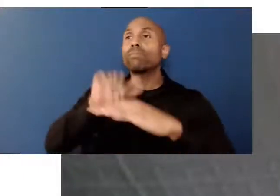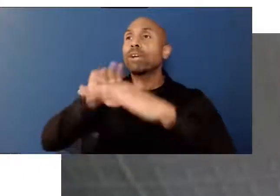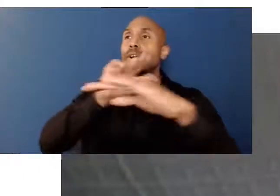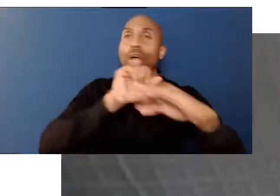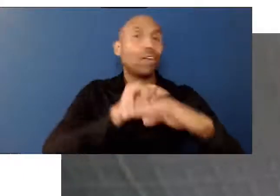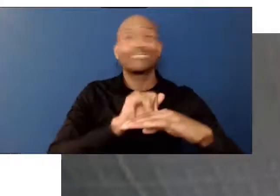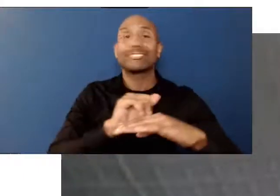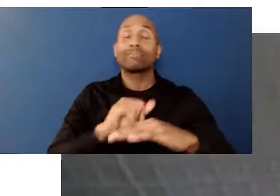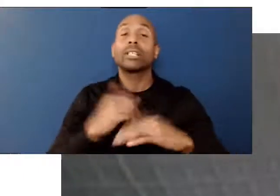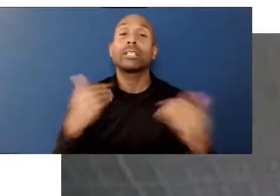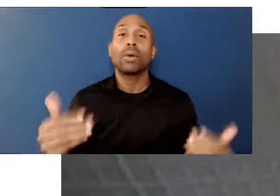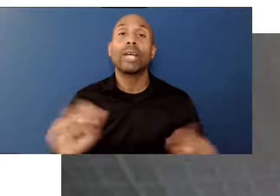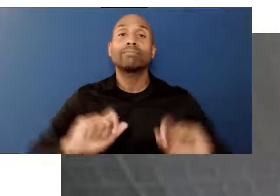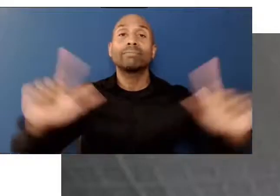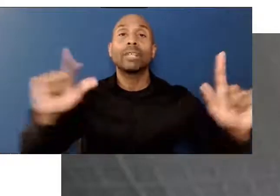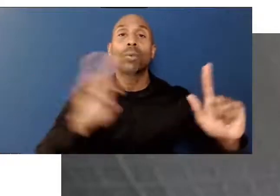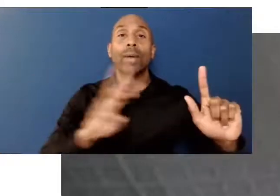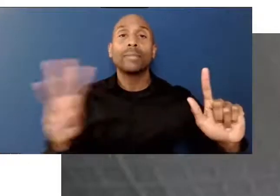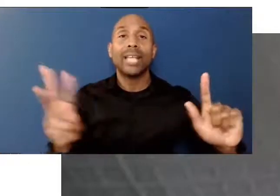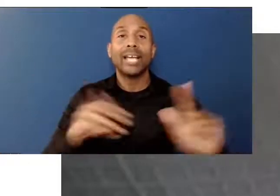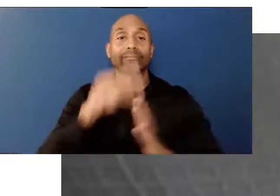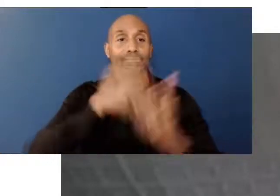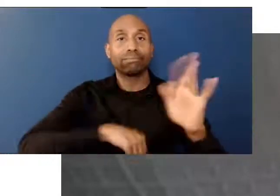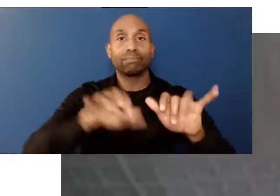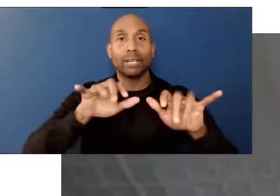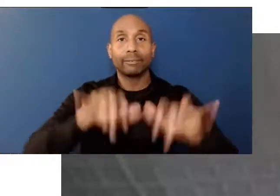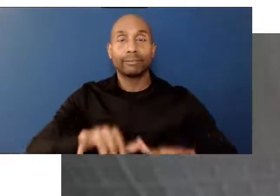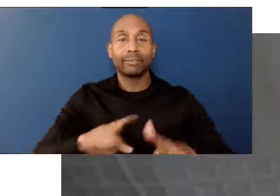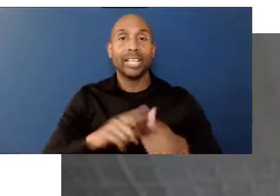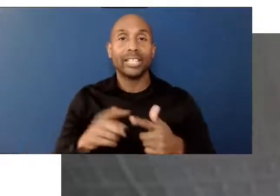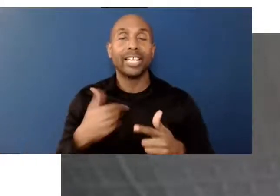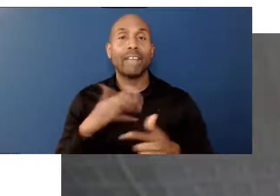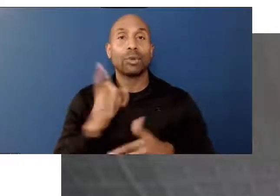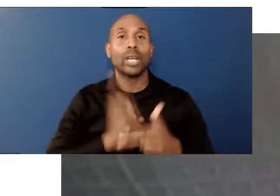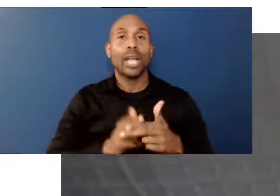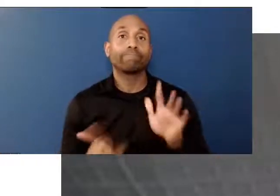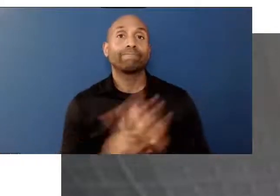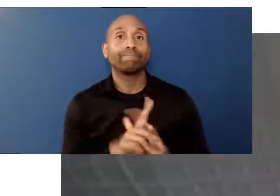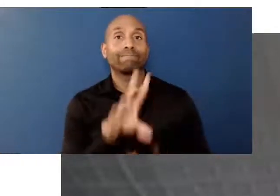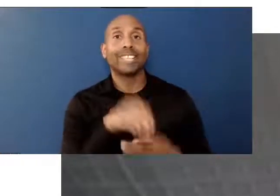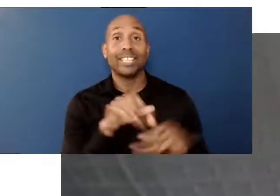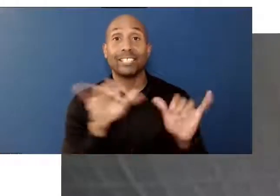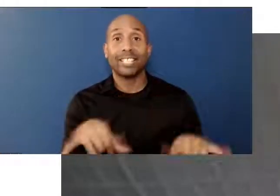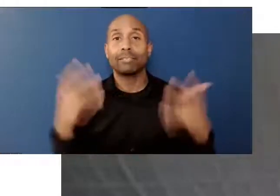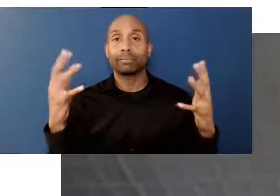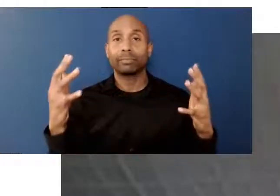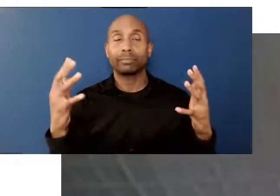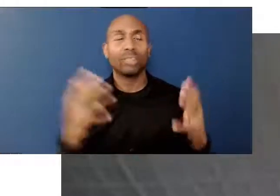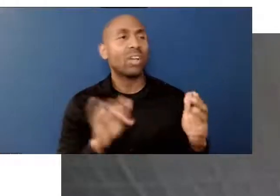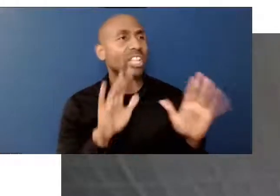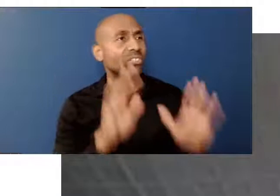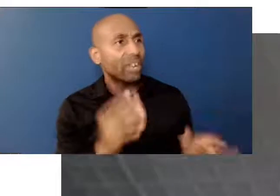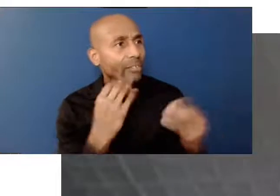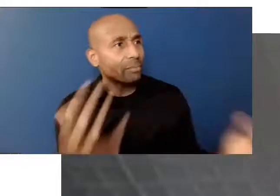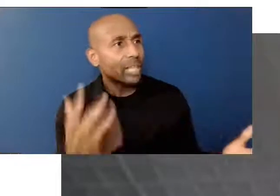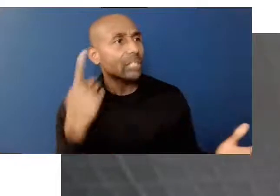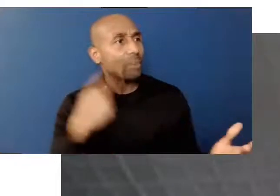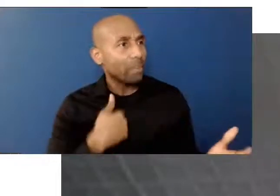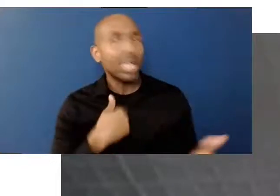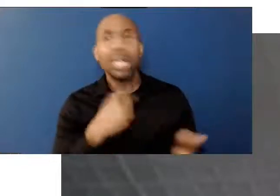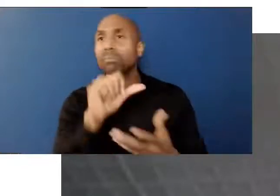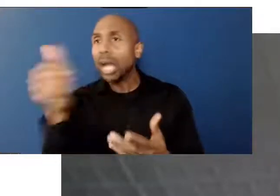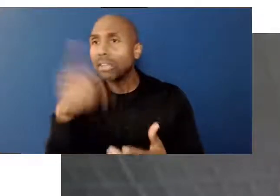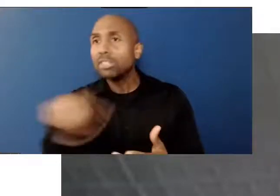and fill out the information and get your name kind of in the system. Great. That's great information for me and for anybody else who might want to